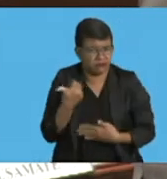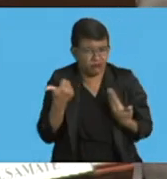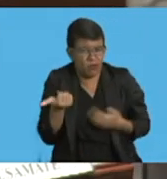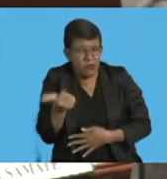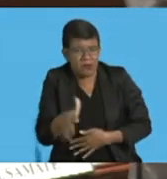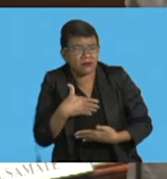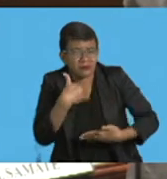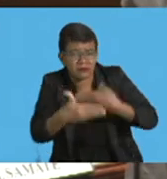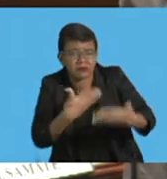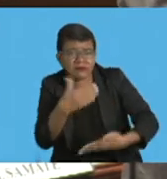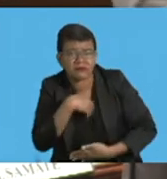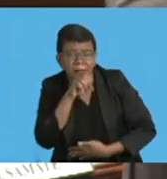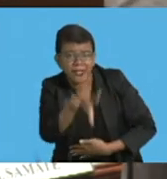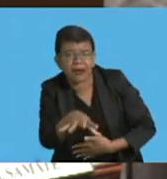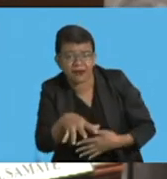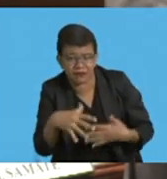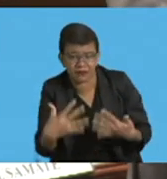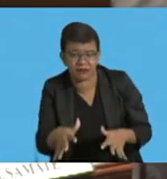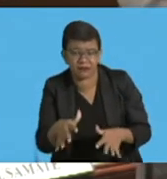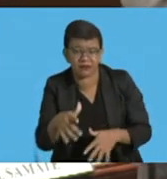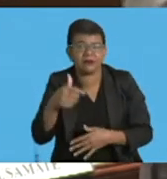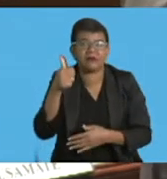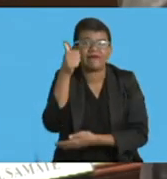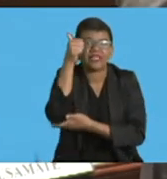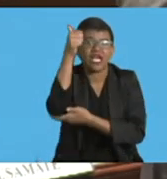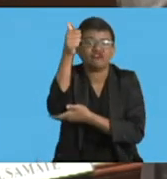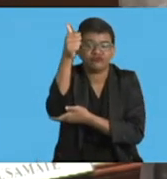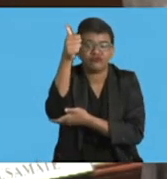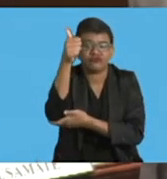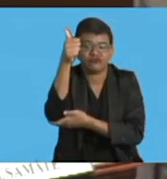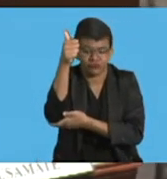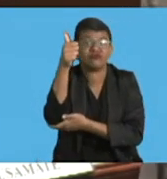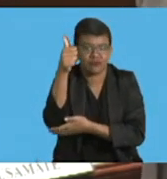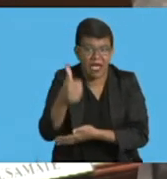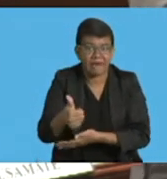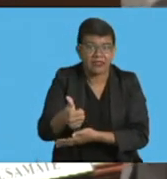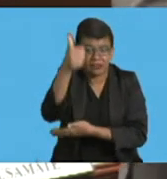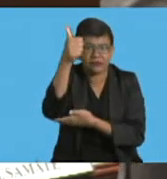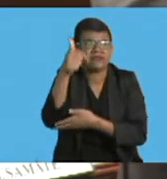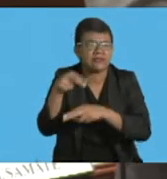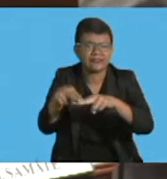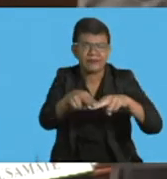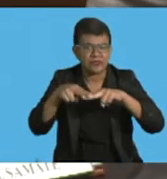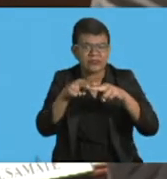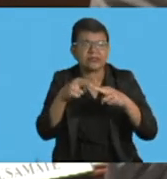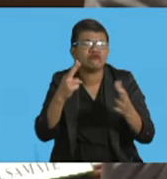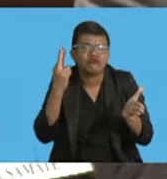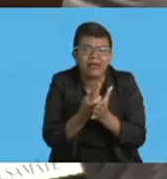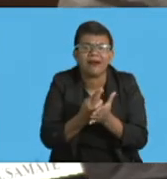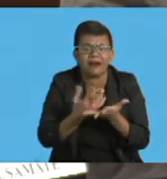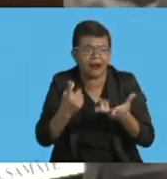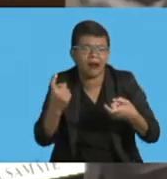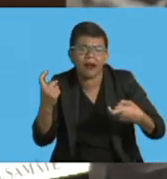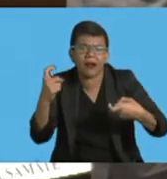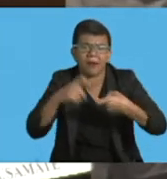that one of the advantages of Fiji not necessarily being so deeply immersed or part of the global economy is that